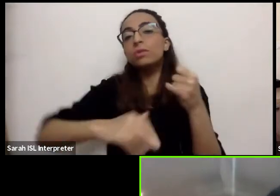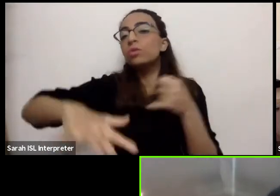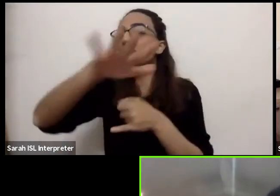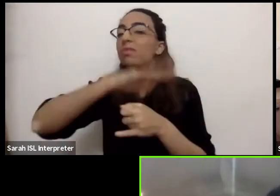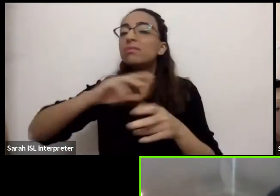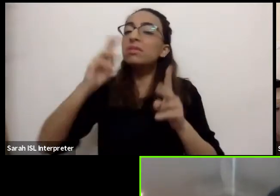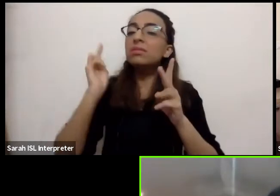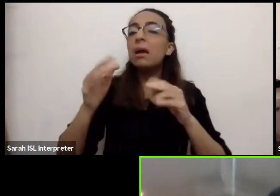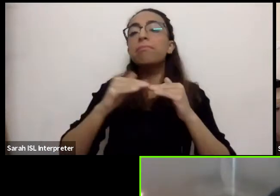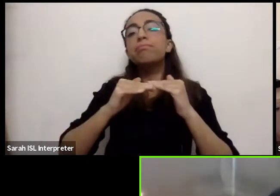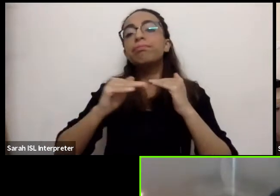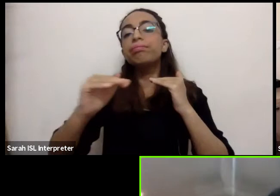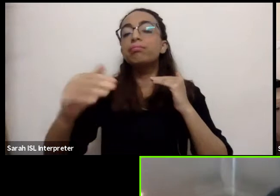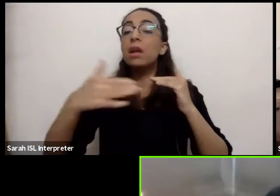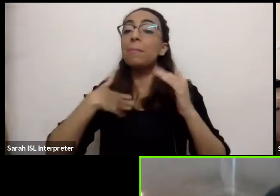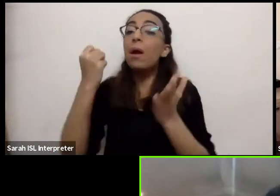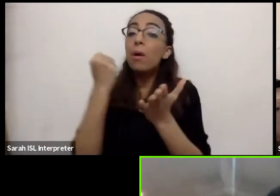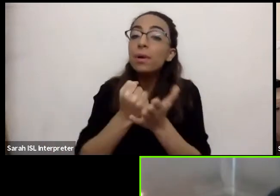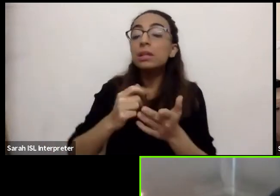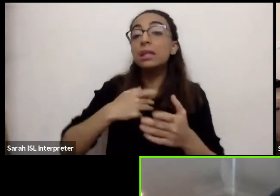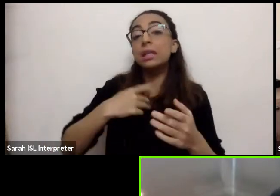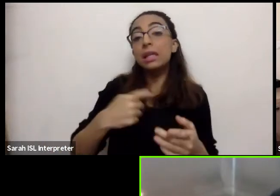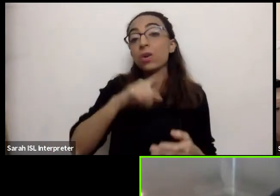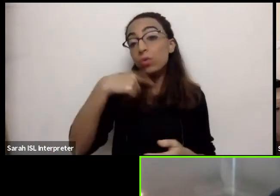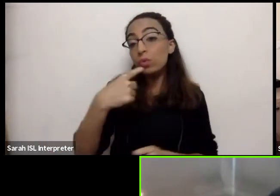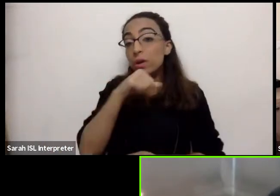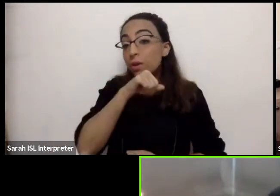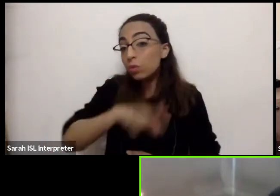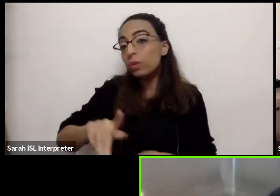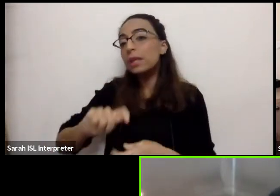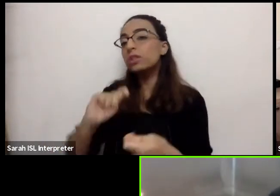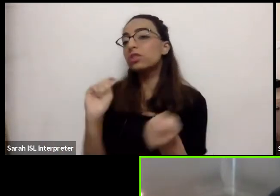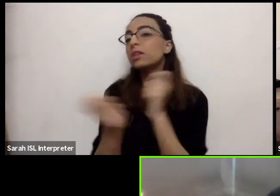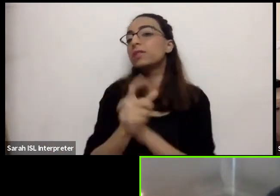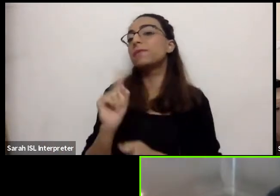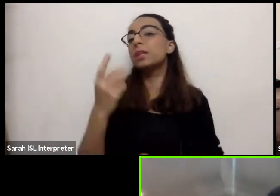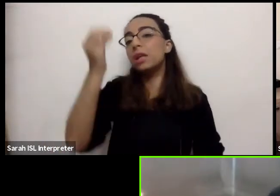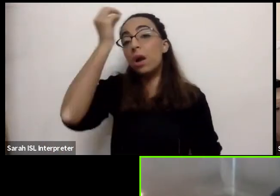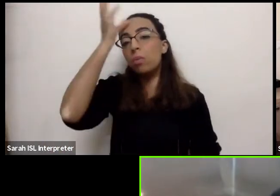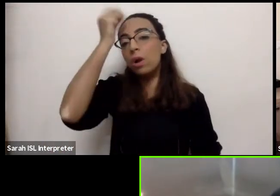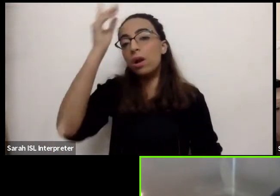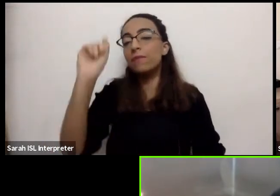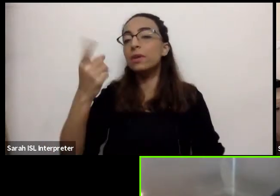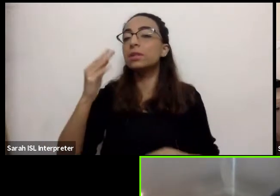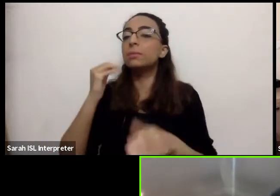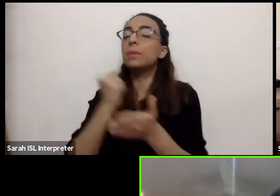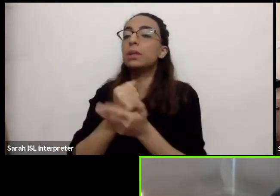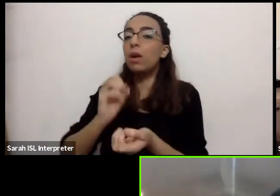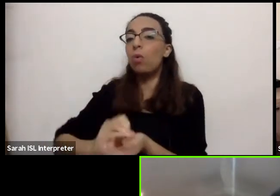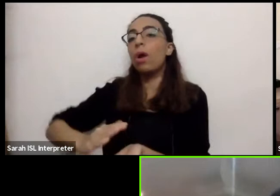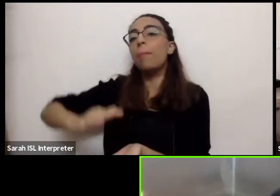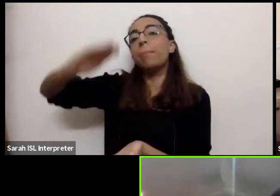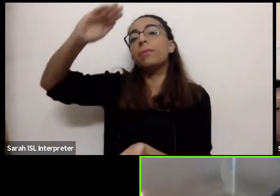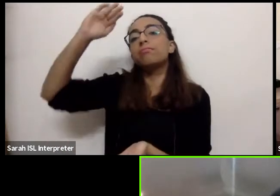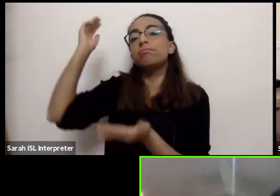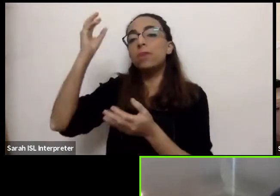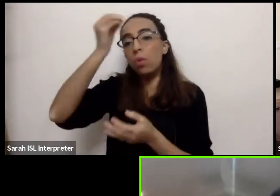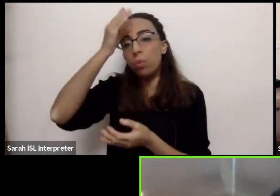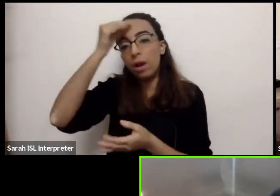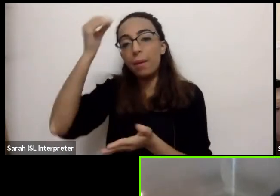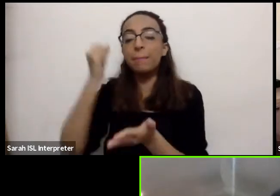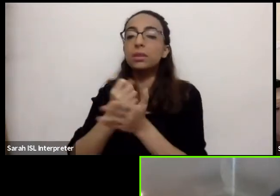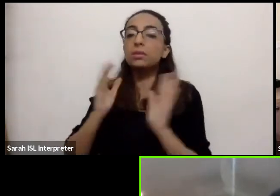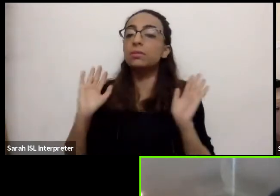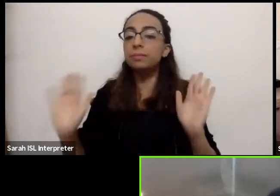The change has to come from the youngest generation. They must be aware of this as they grow up, so that, when they are fully